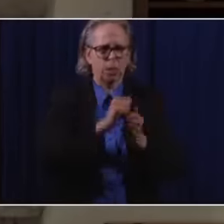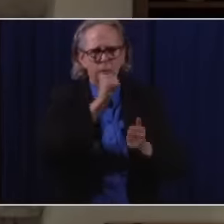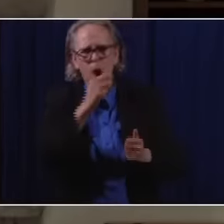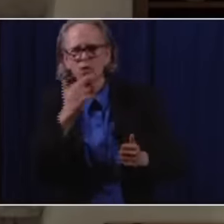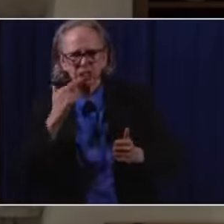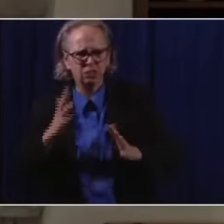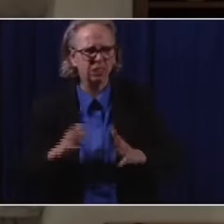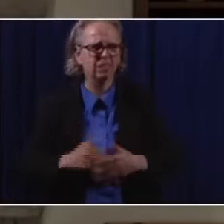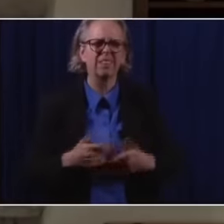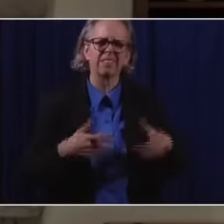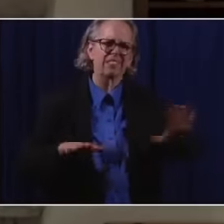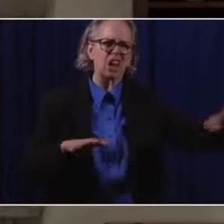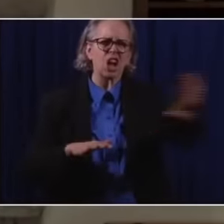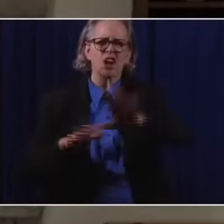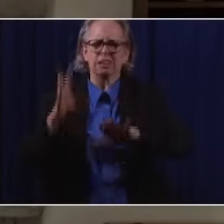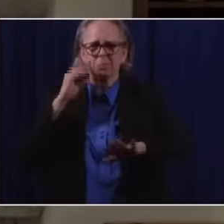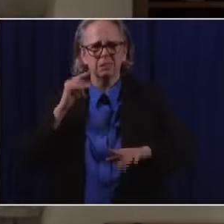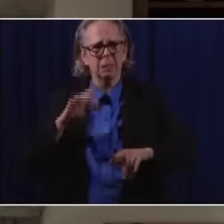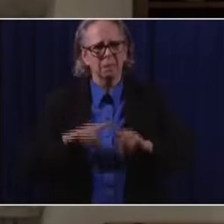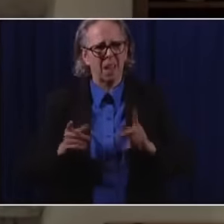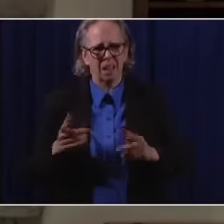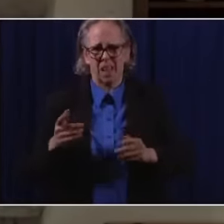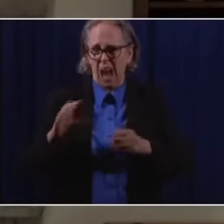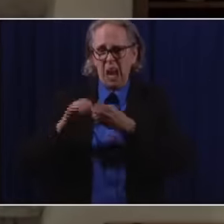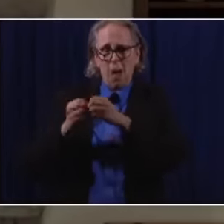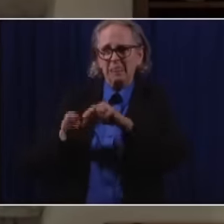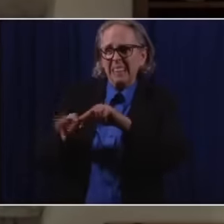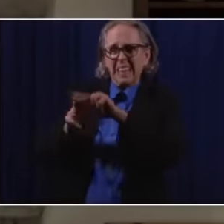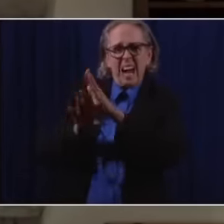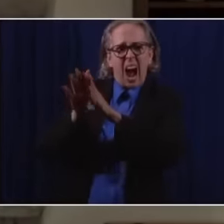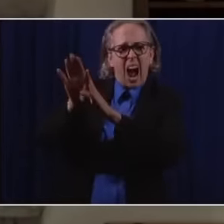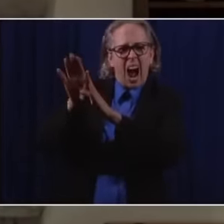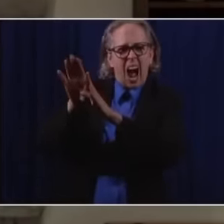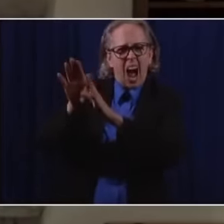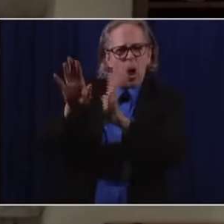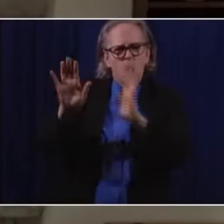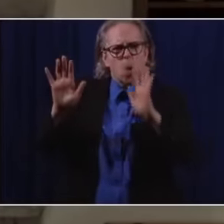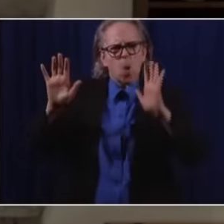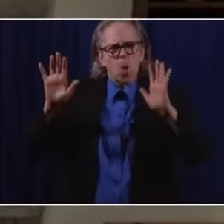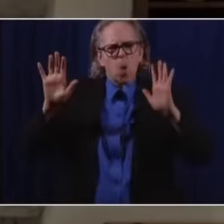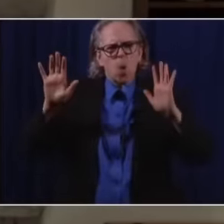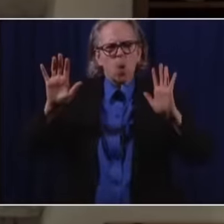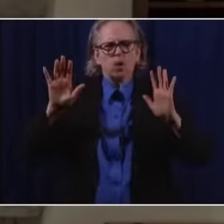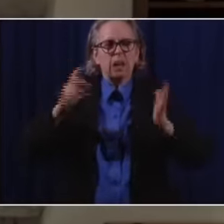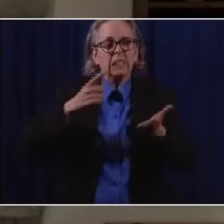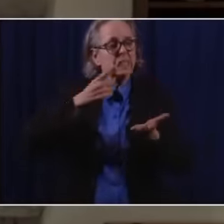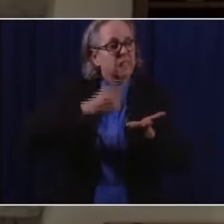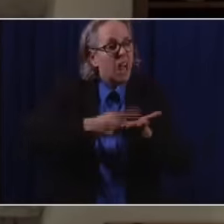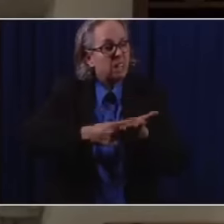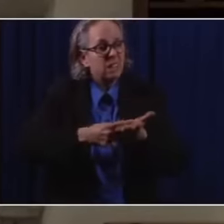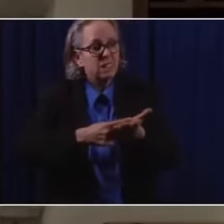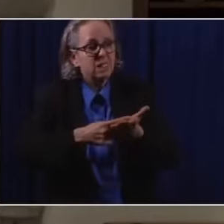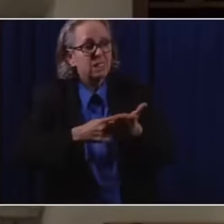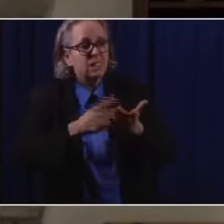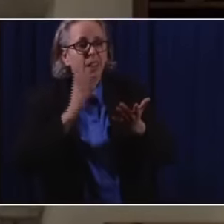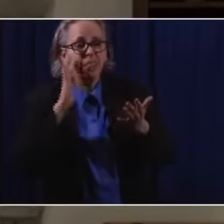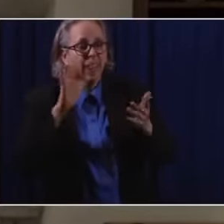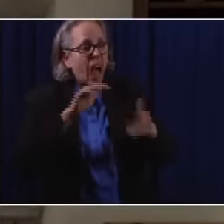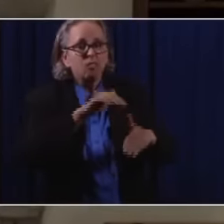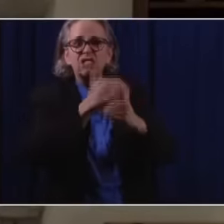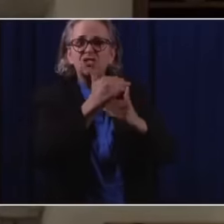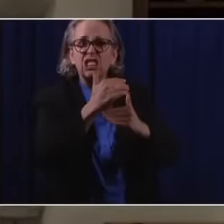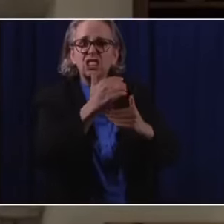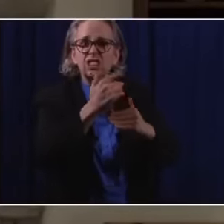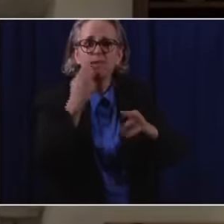these numbers going crazy, we can't do this now. So I hope in the future we'll be able to lift those hours, but we're not going to. It